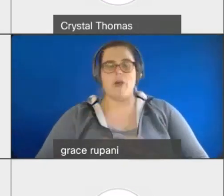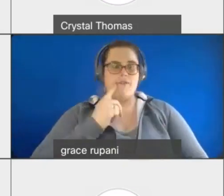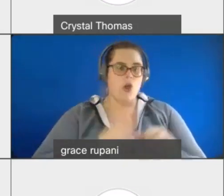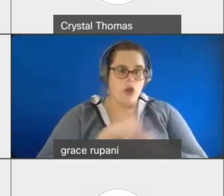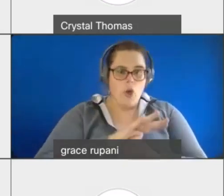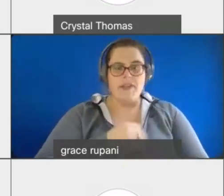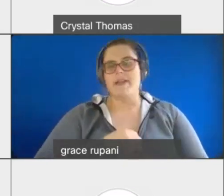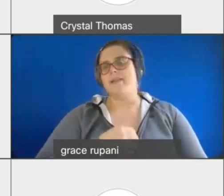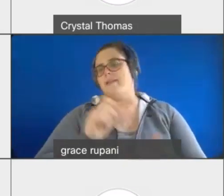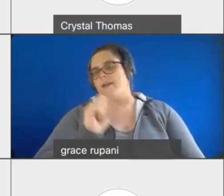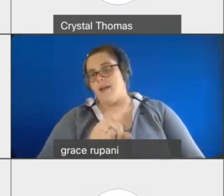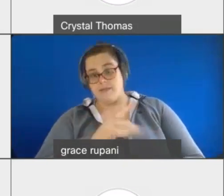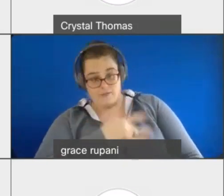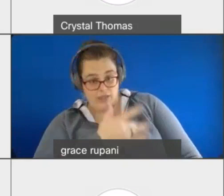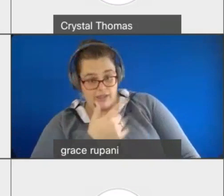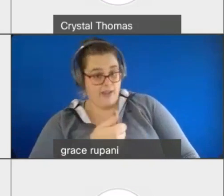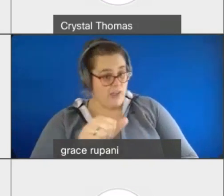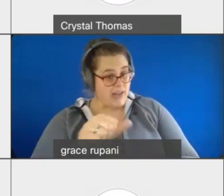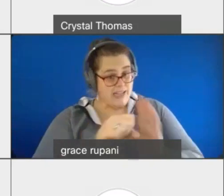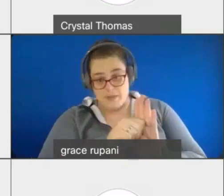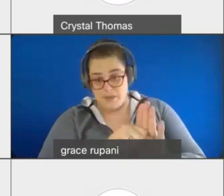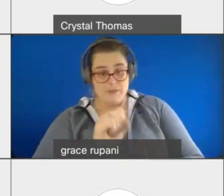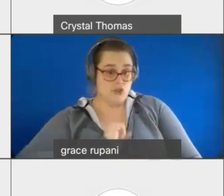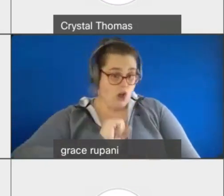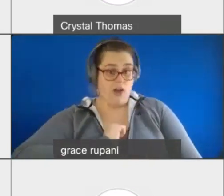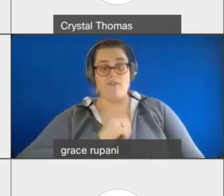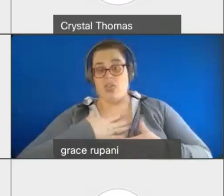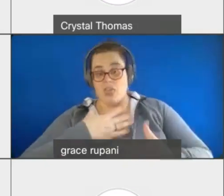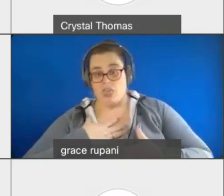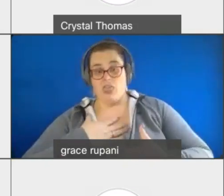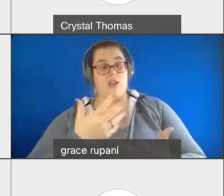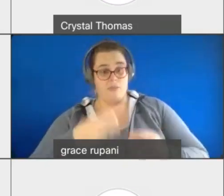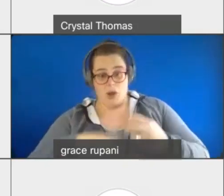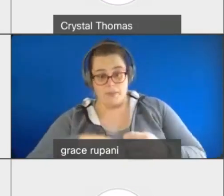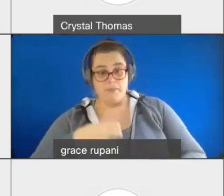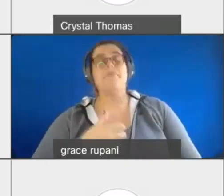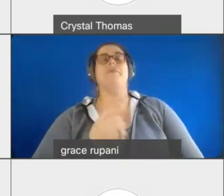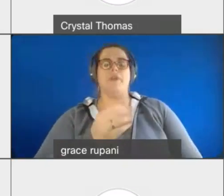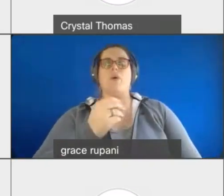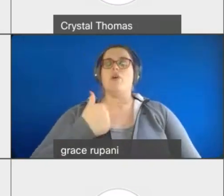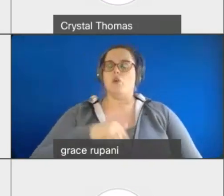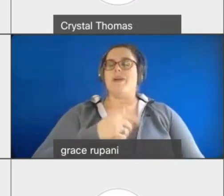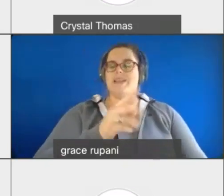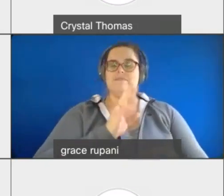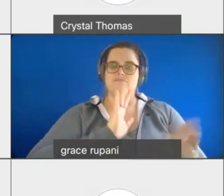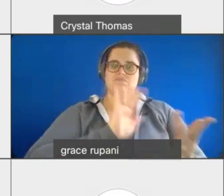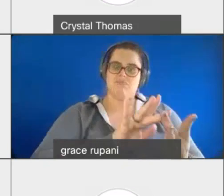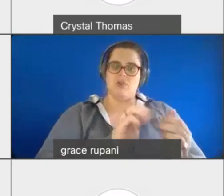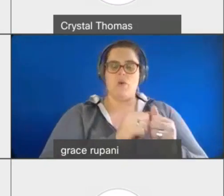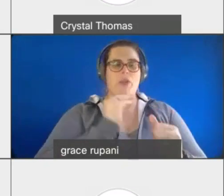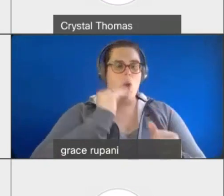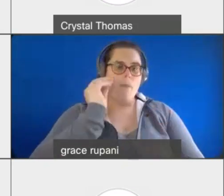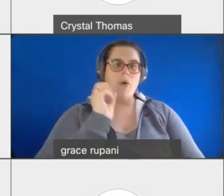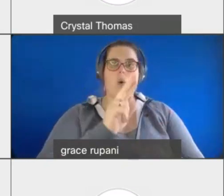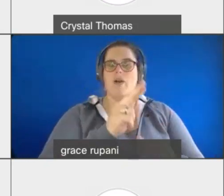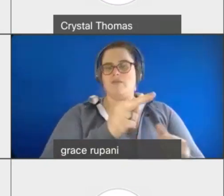any signs or symptoms? We're documenting that. We're speaking with the house or the home before the person actually is